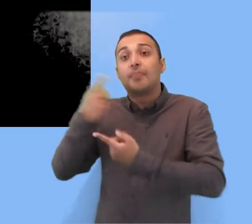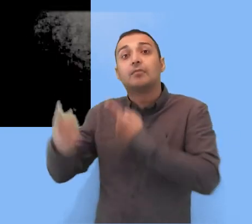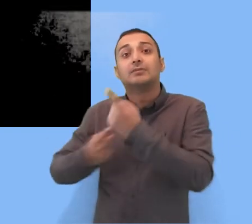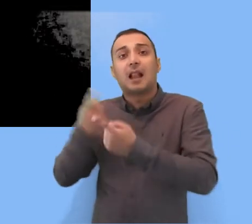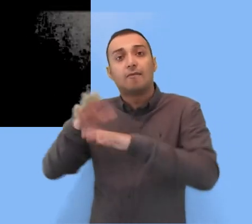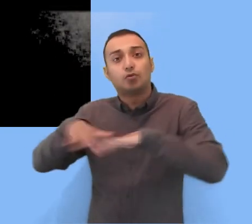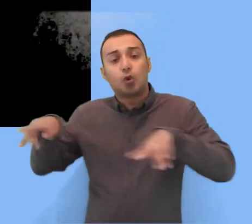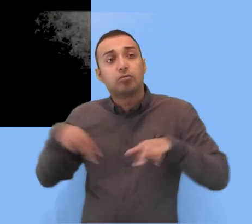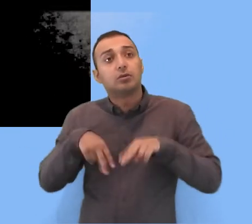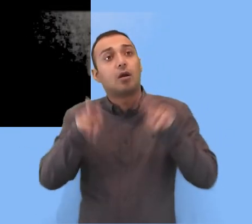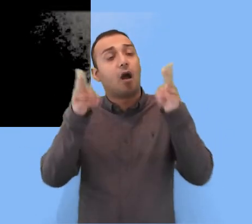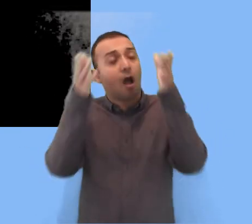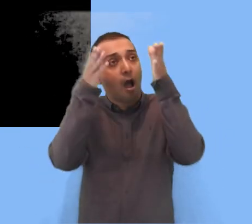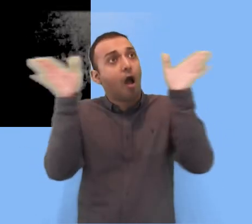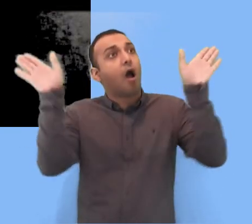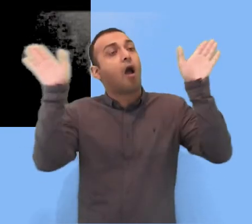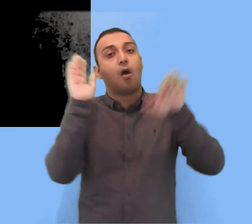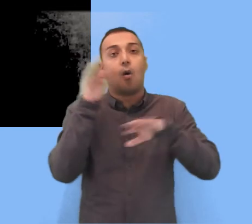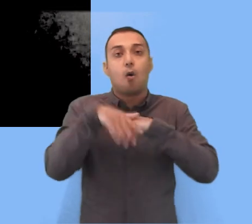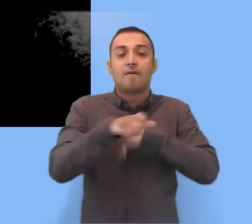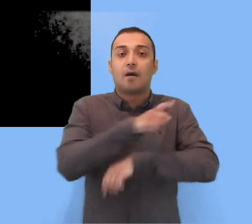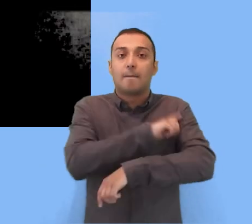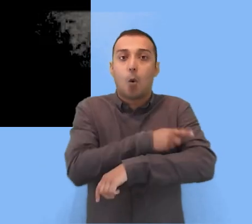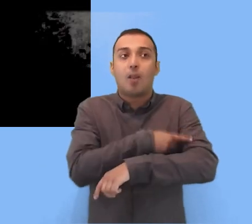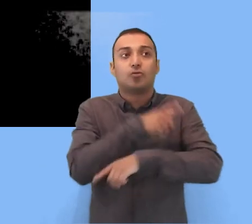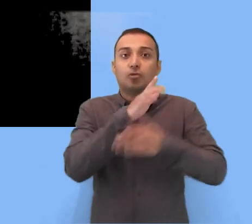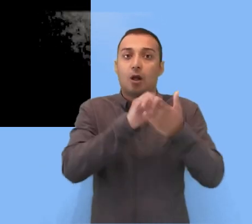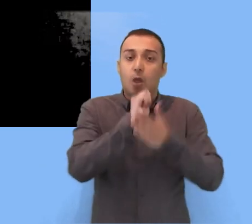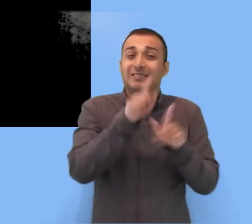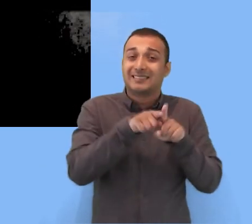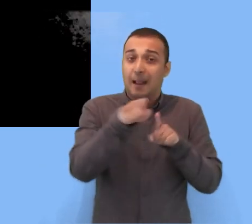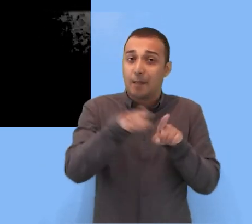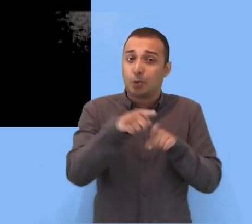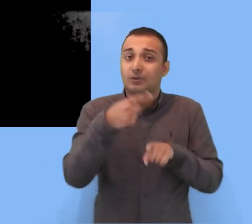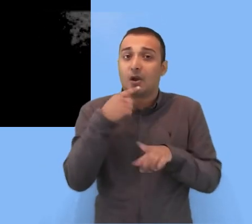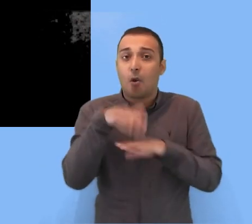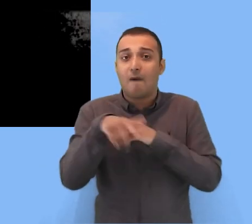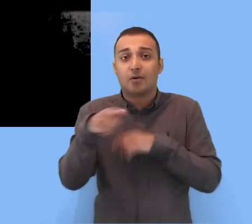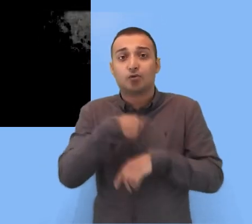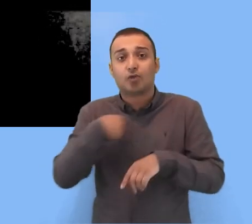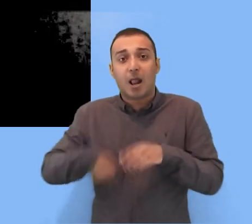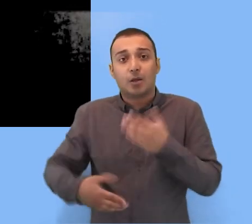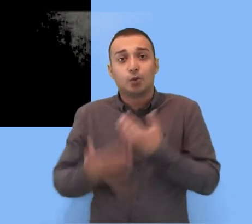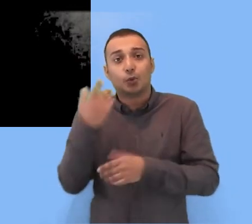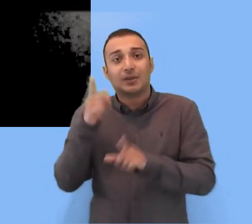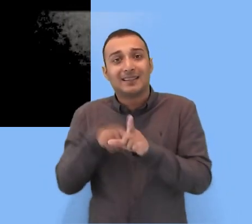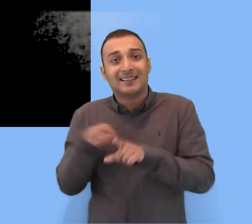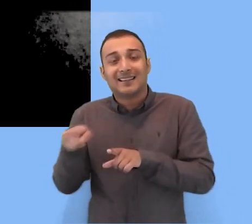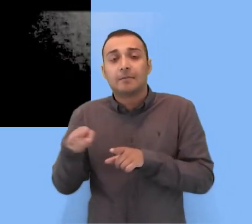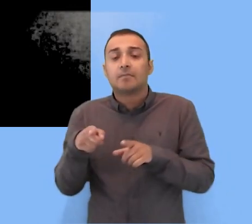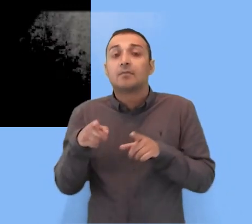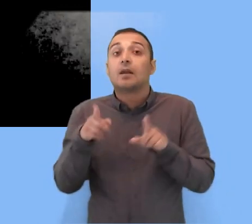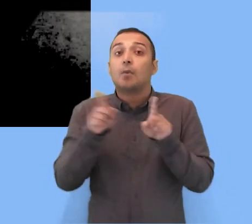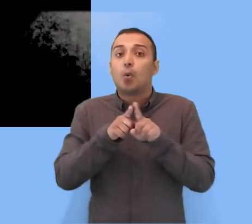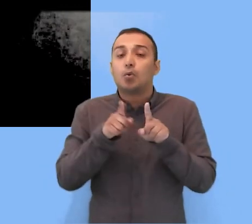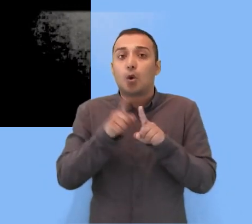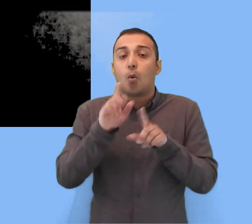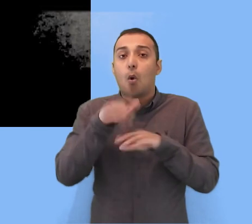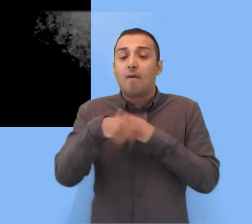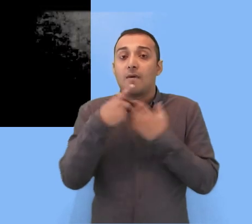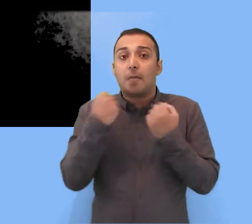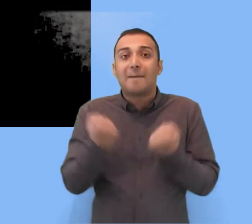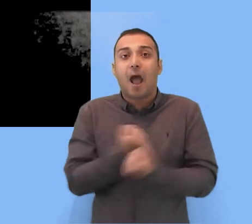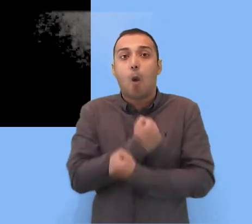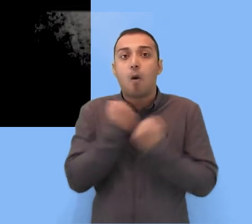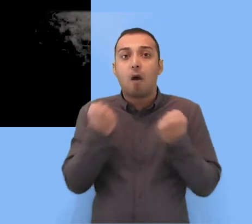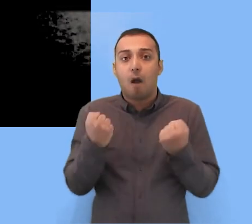culture, and, you know, as you say, celebrating Chinese New Year does an awareness thing, it also, there's like subtler things that are happening around the power dynamic, where